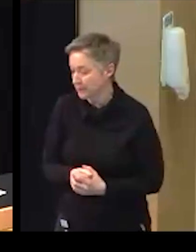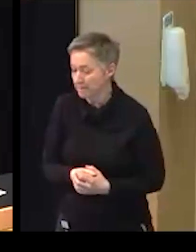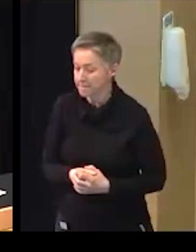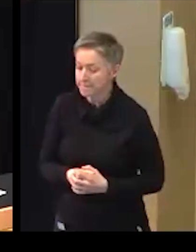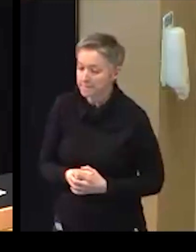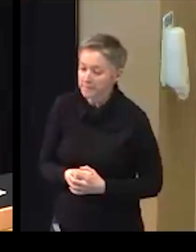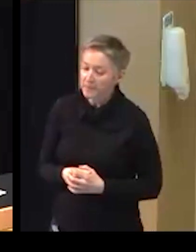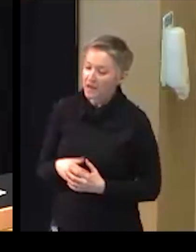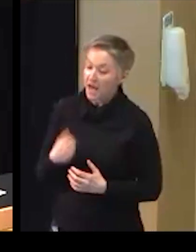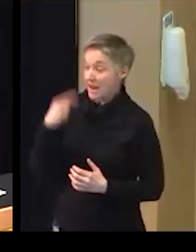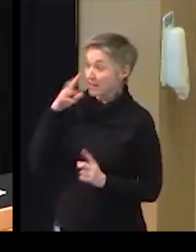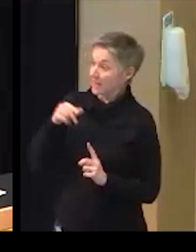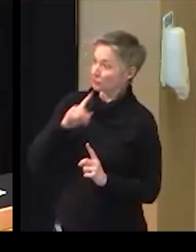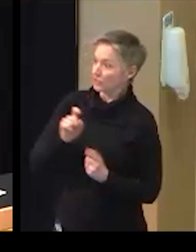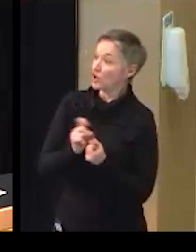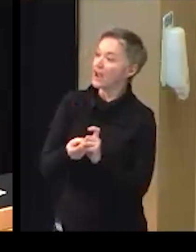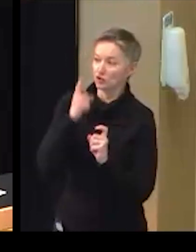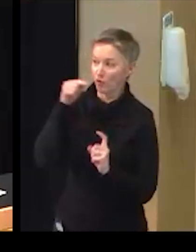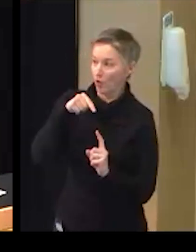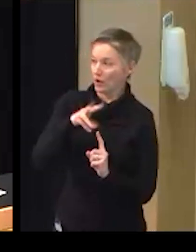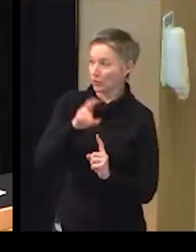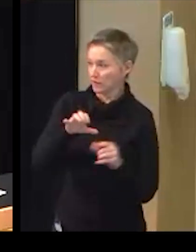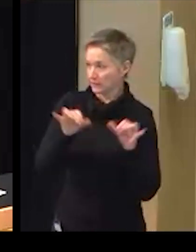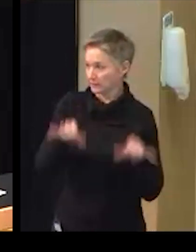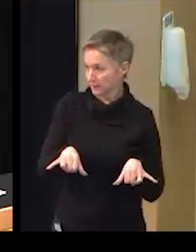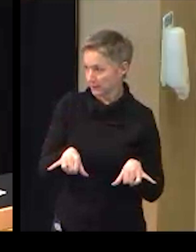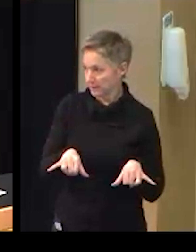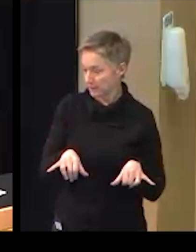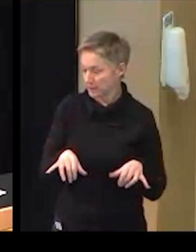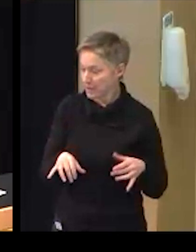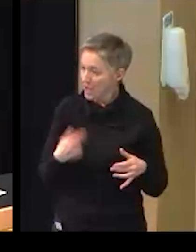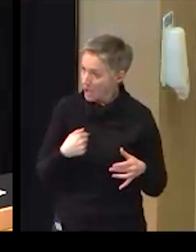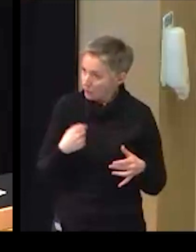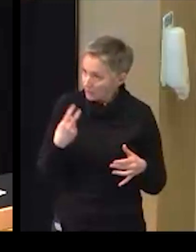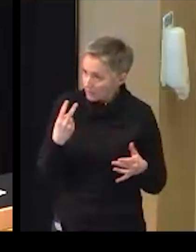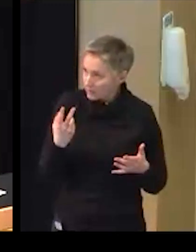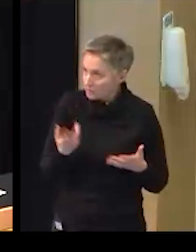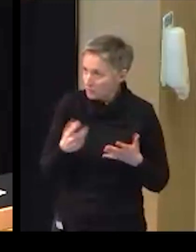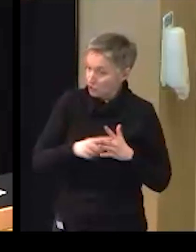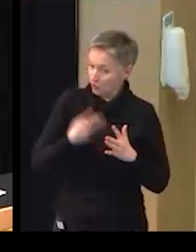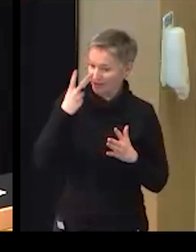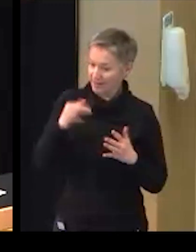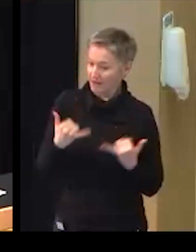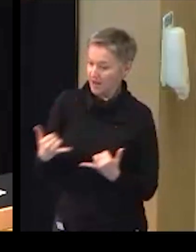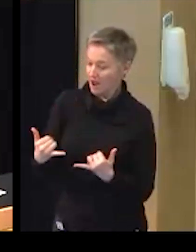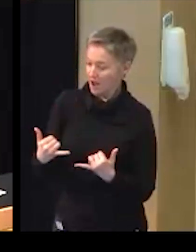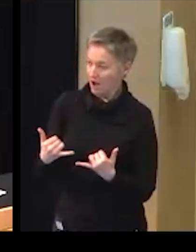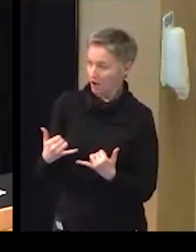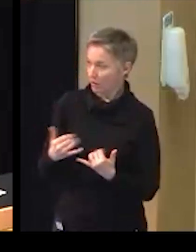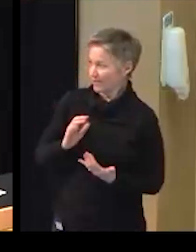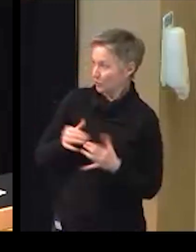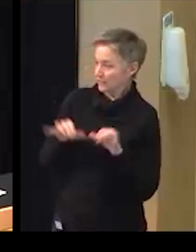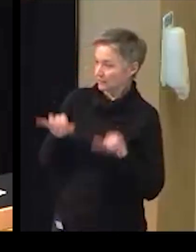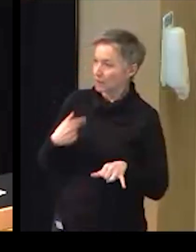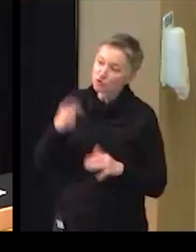is an evolution in that system that we can begin to see in the present system, where we